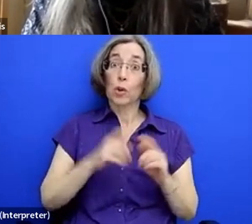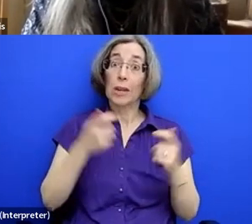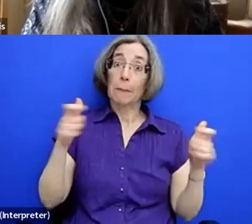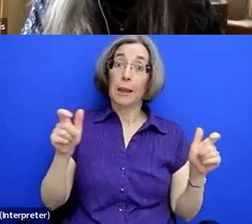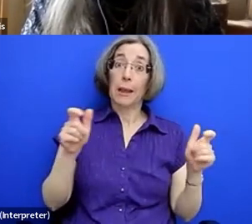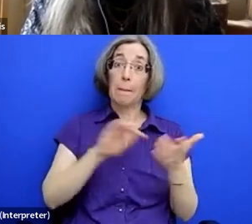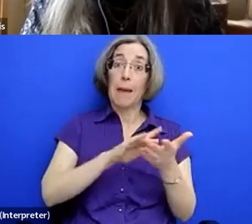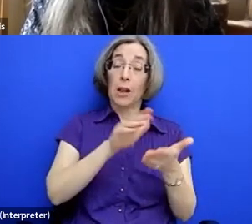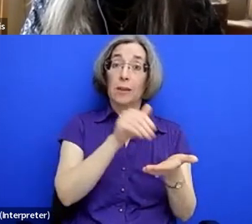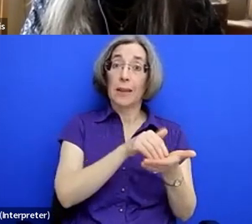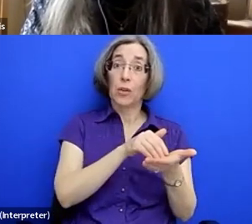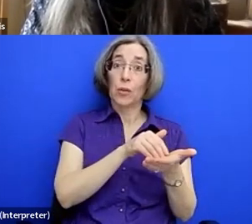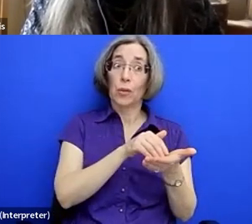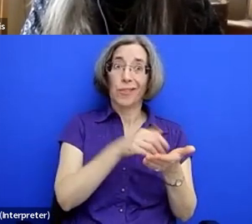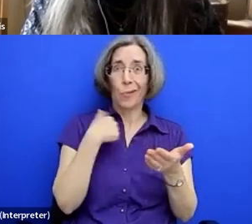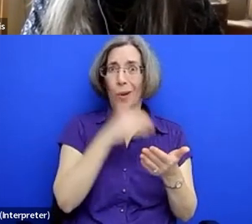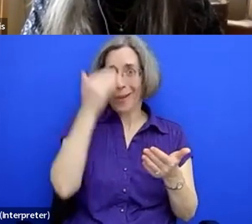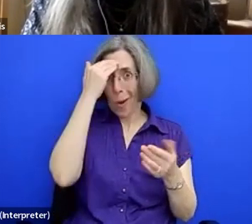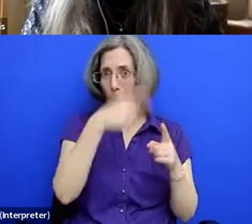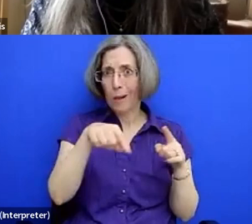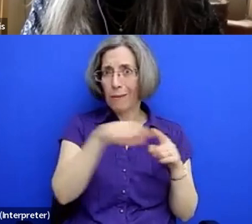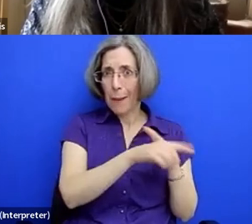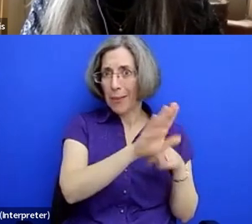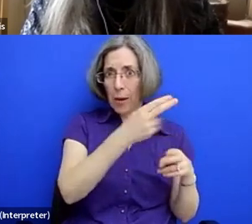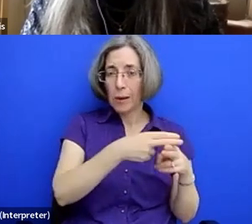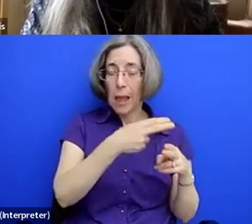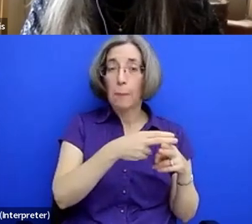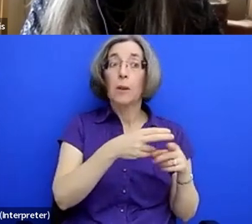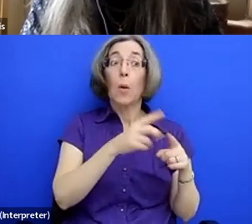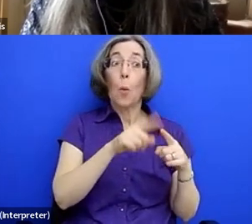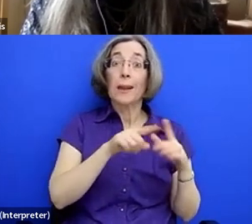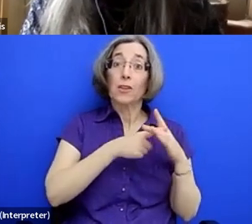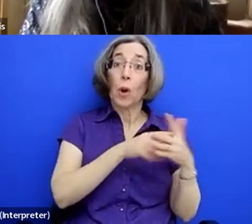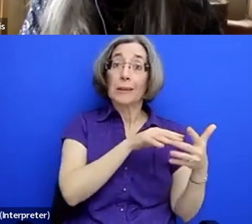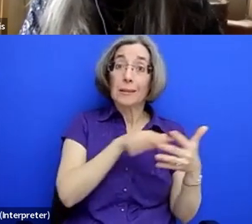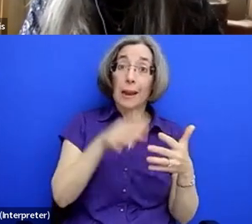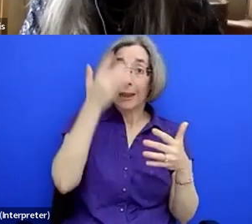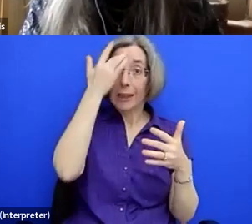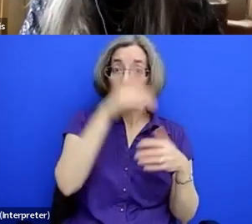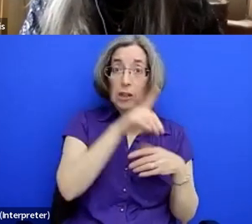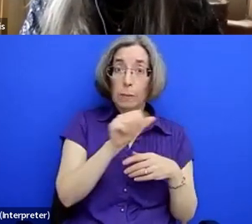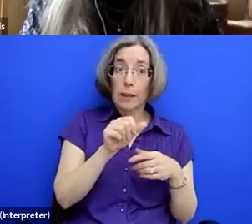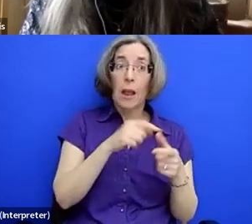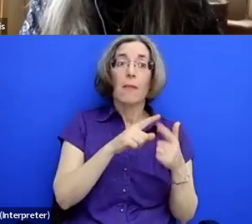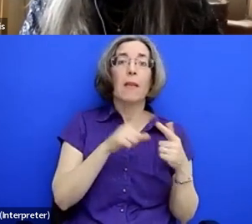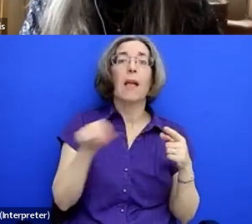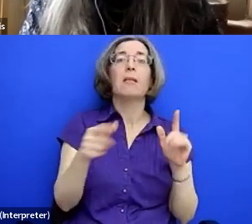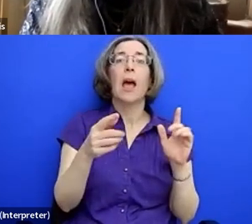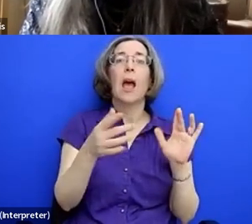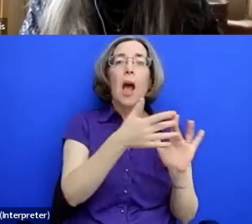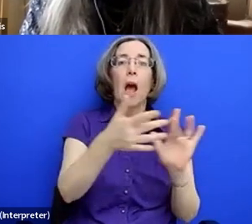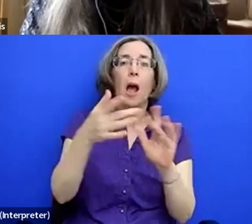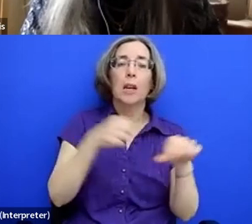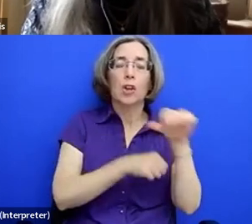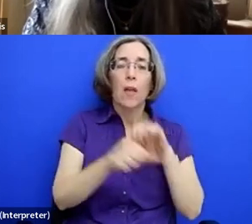that allowed people who study intellectual disability to begin to come together, to begin to identify common features of different